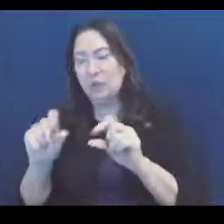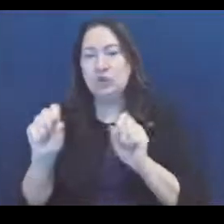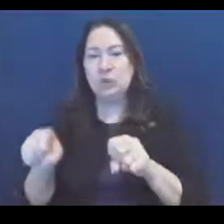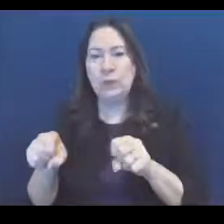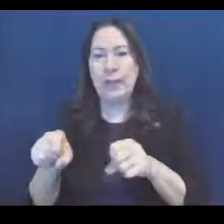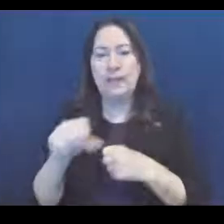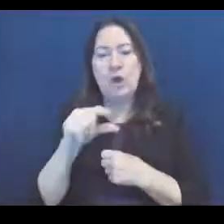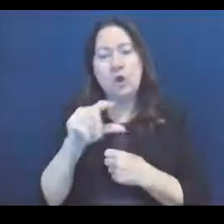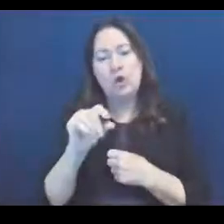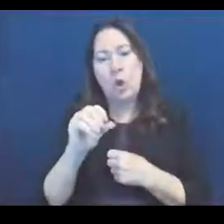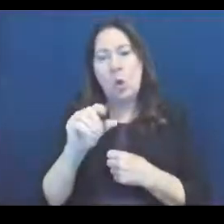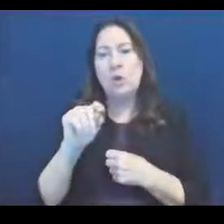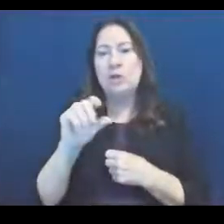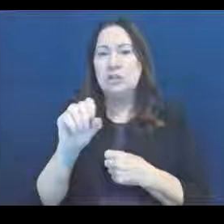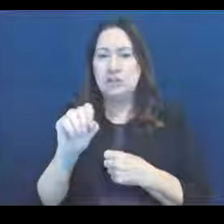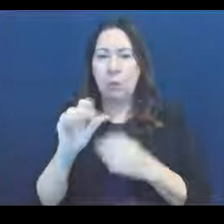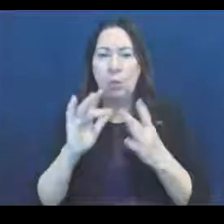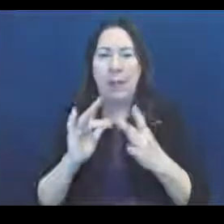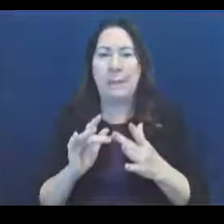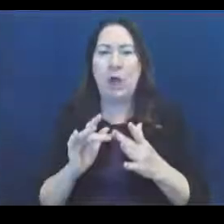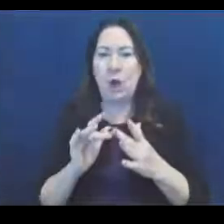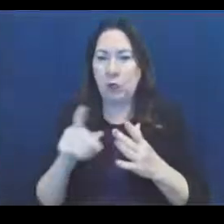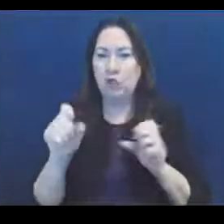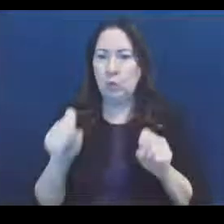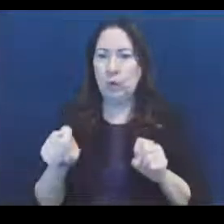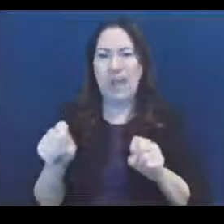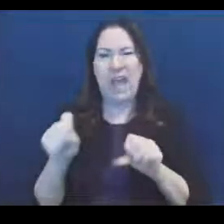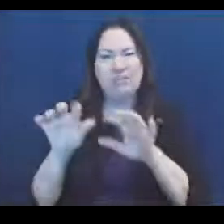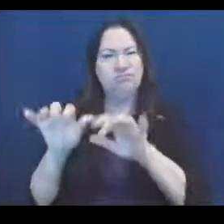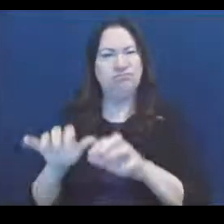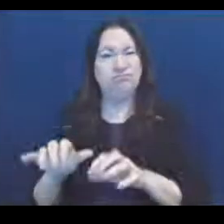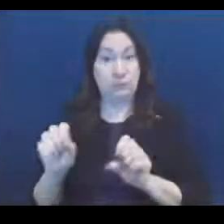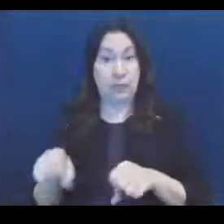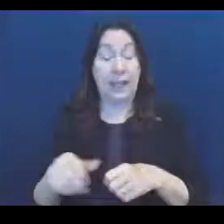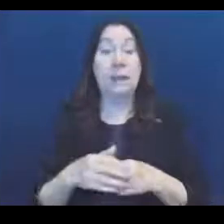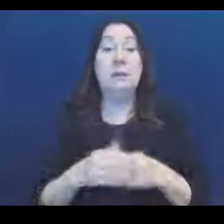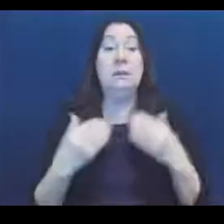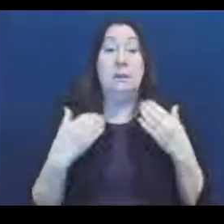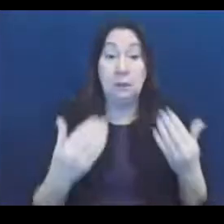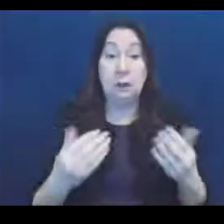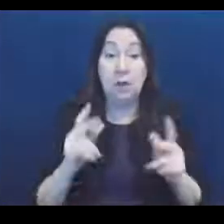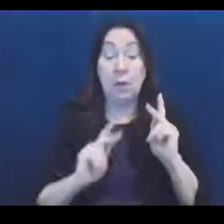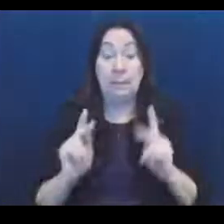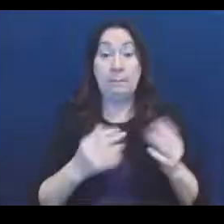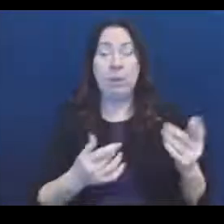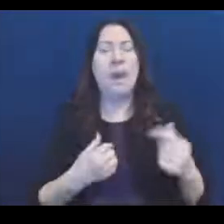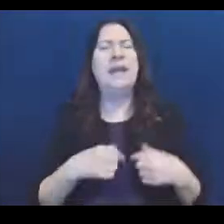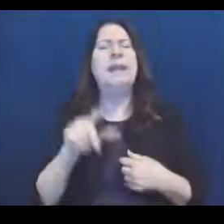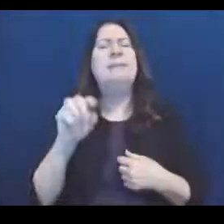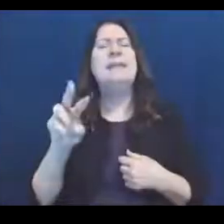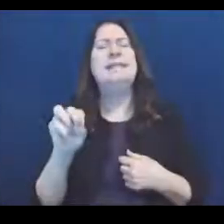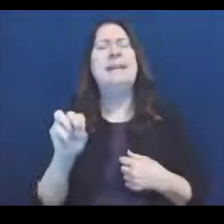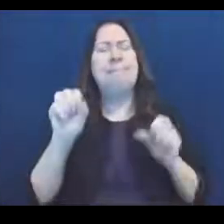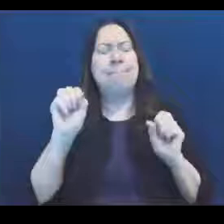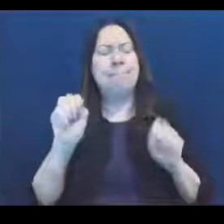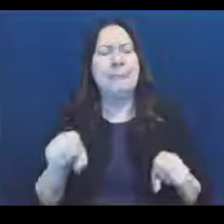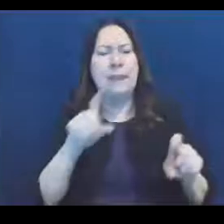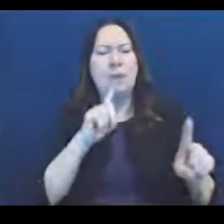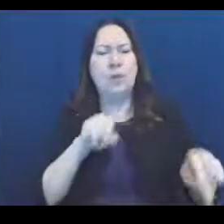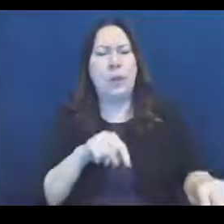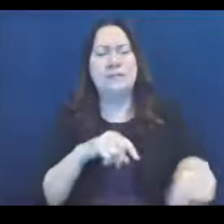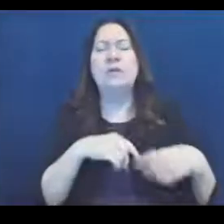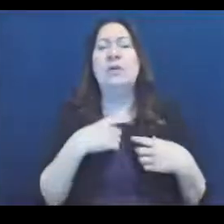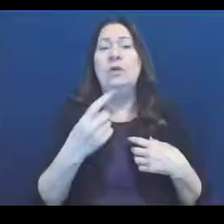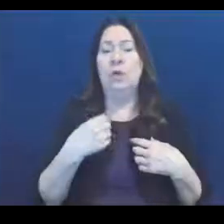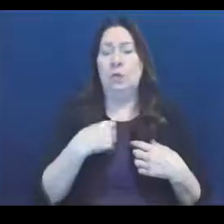go-to webinar menu there. And in the meantime, while people are waiting, Tim, I was wondering if you can address, we talked